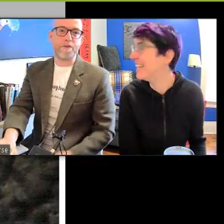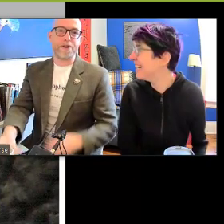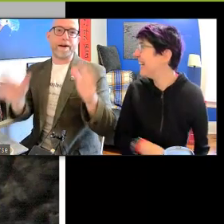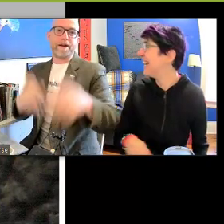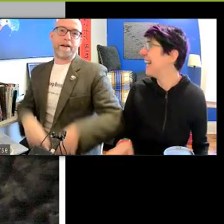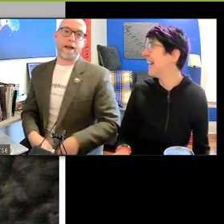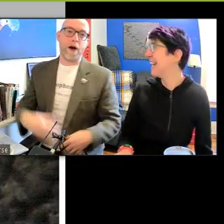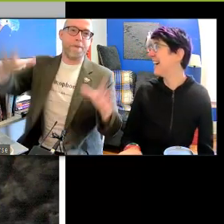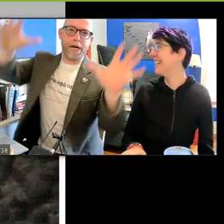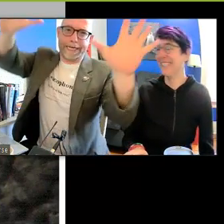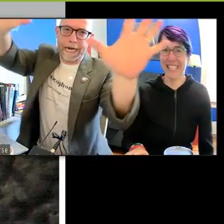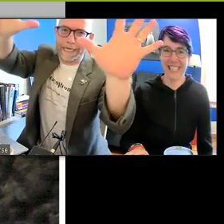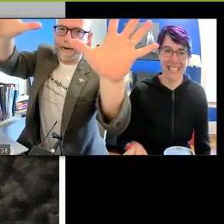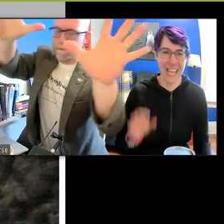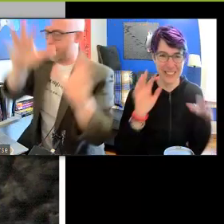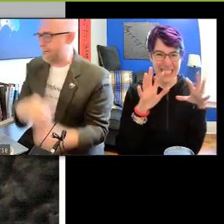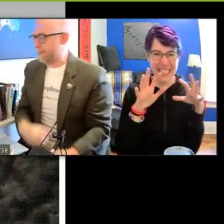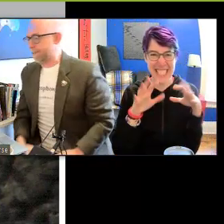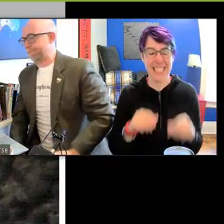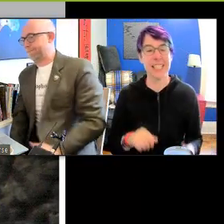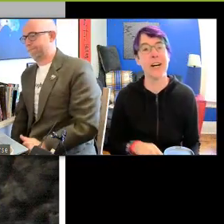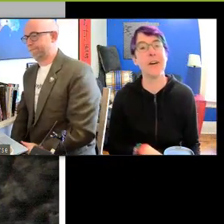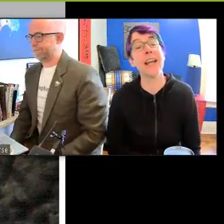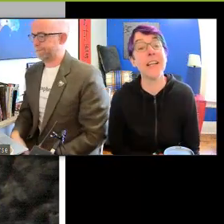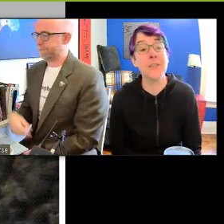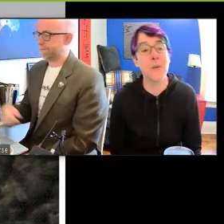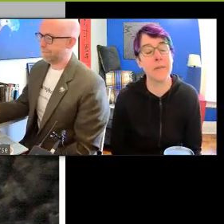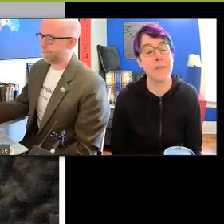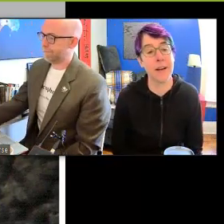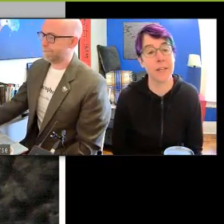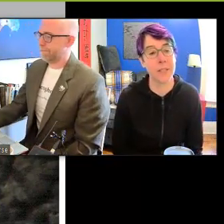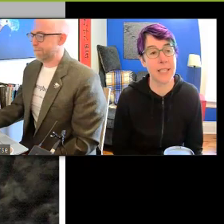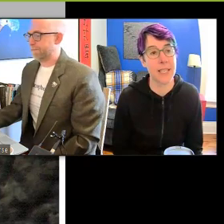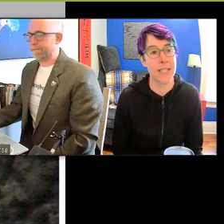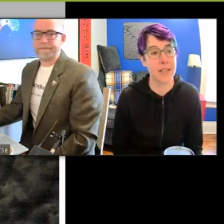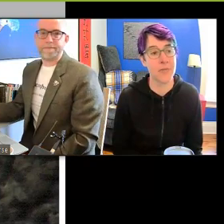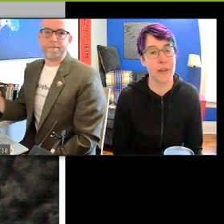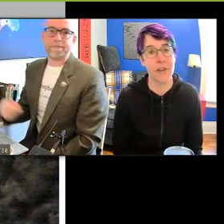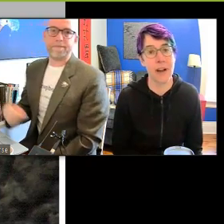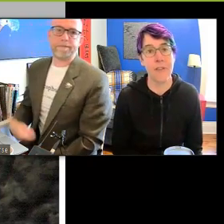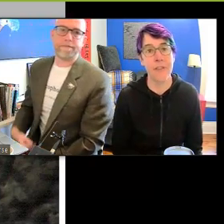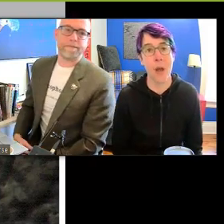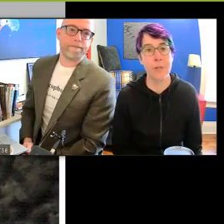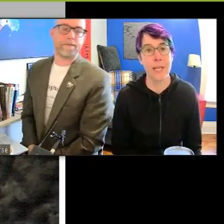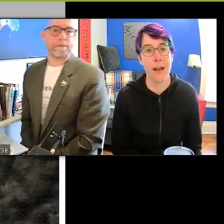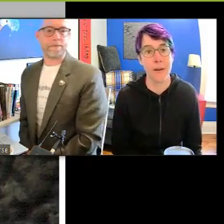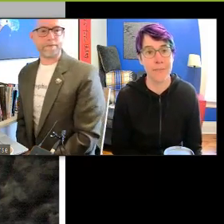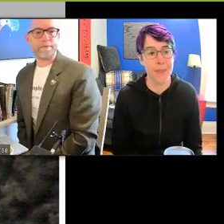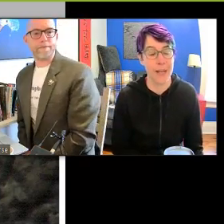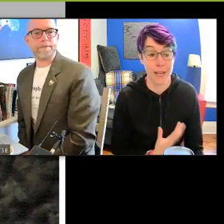but over the barrier I go, I'm going to touch that one. I'm going to touch it. No, it is quite remarkable to see these things if you ever have the